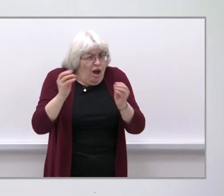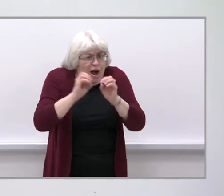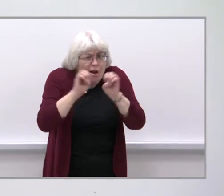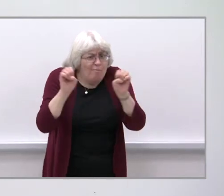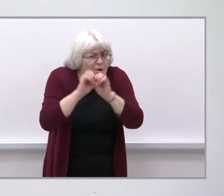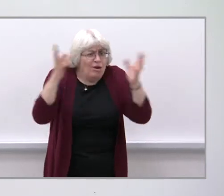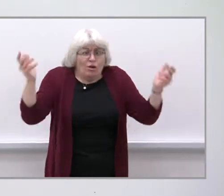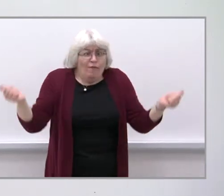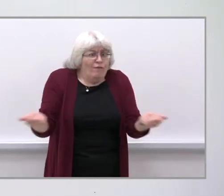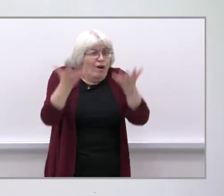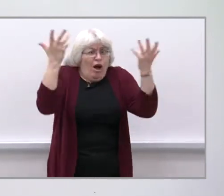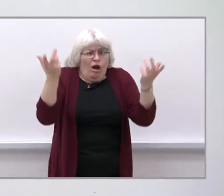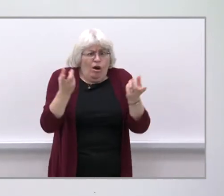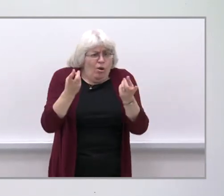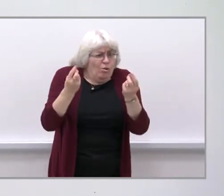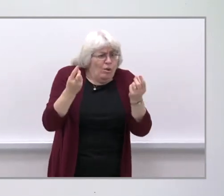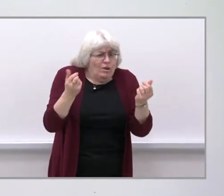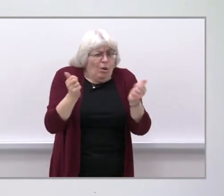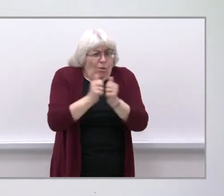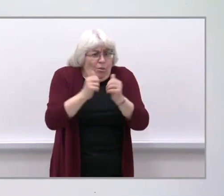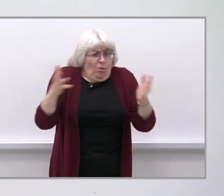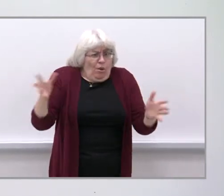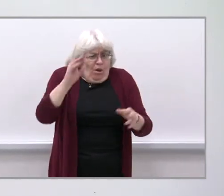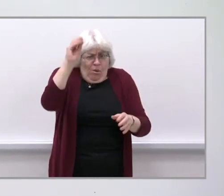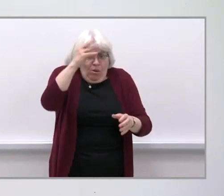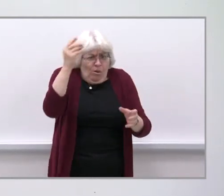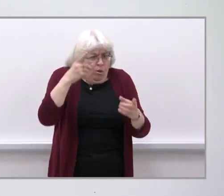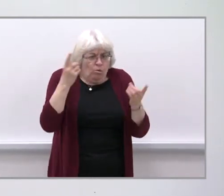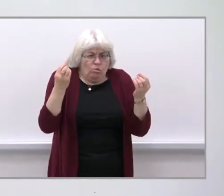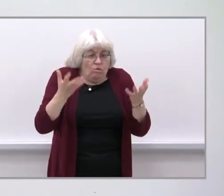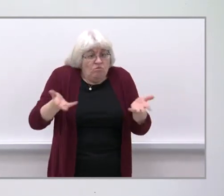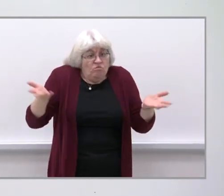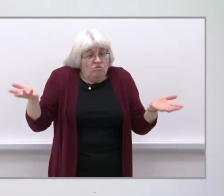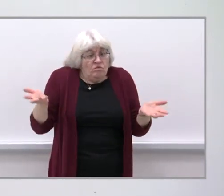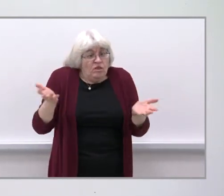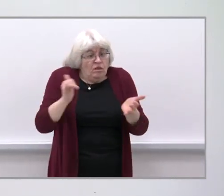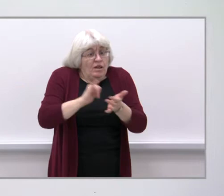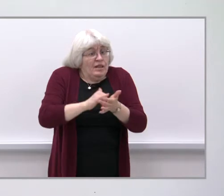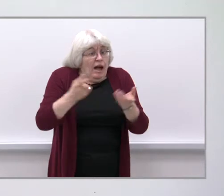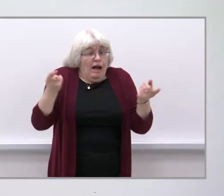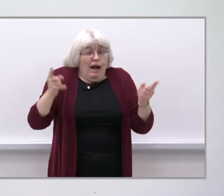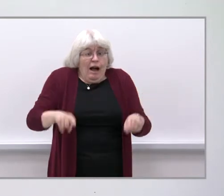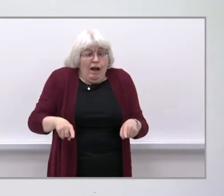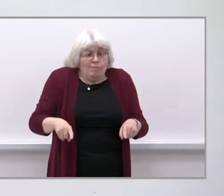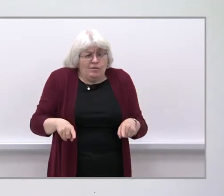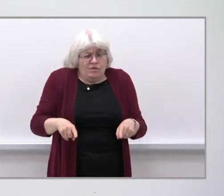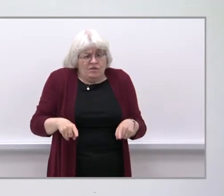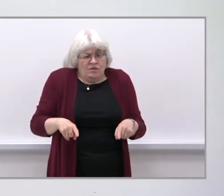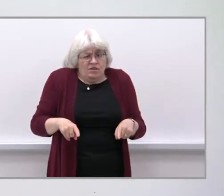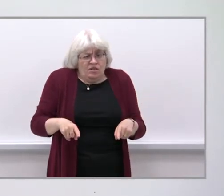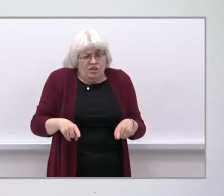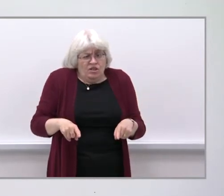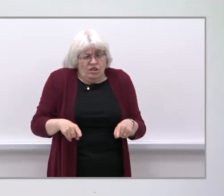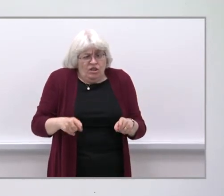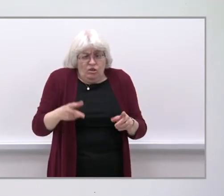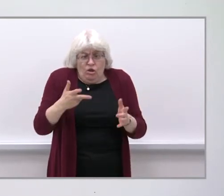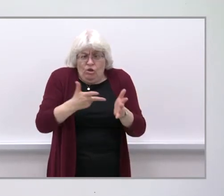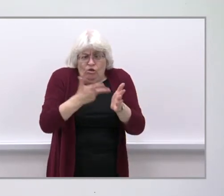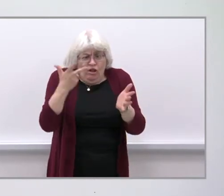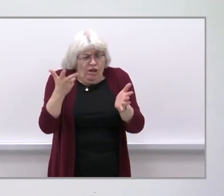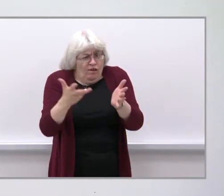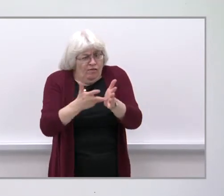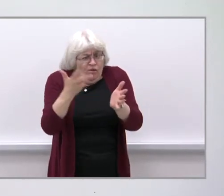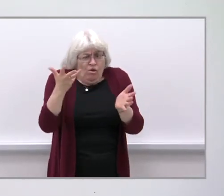well, we're deaf, and in the event of a fire, what are we going to do? We won't be able to hear it.